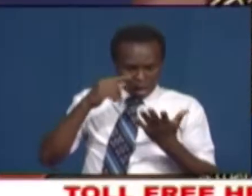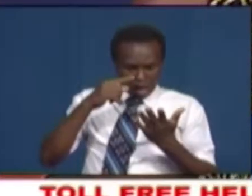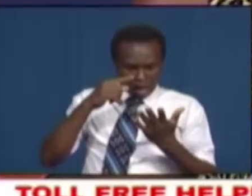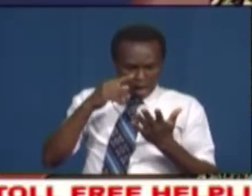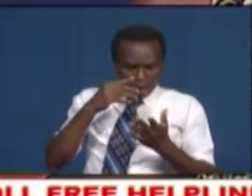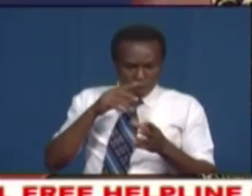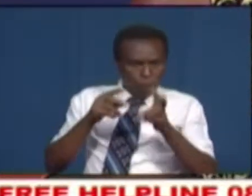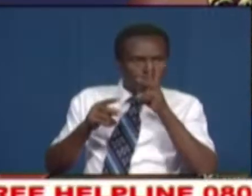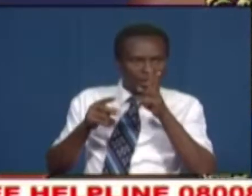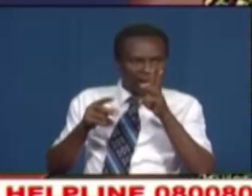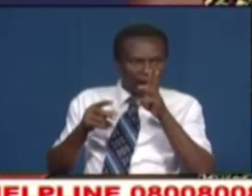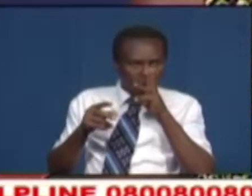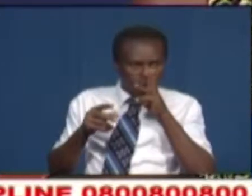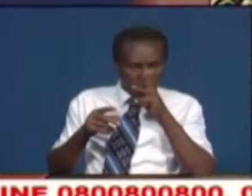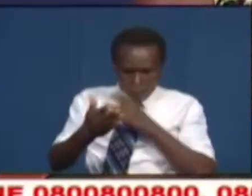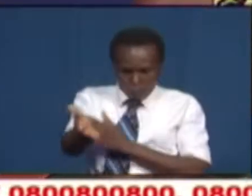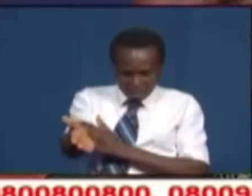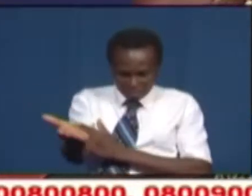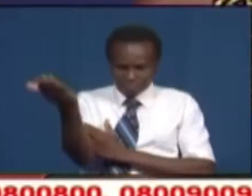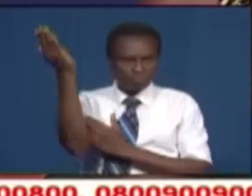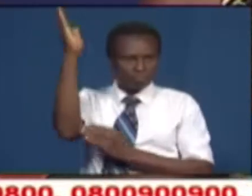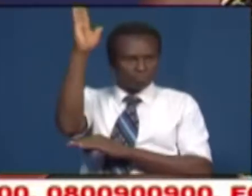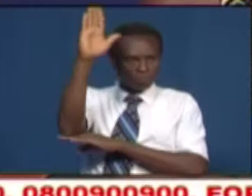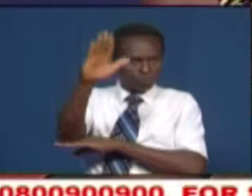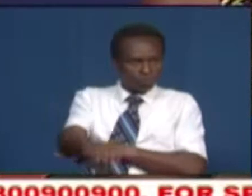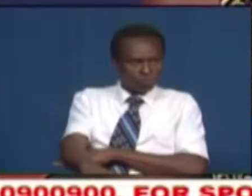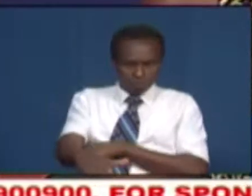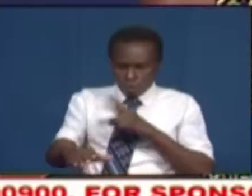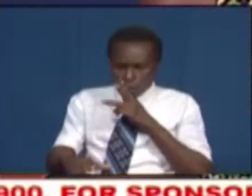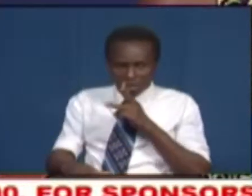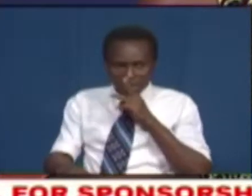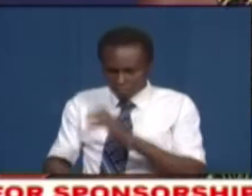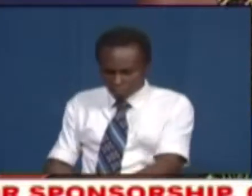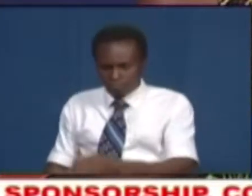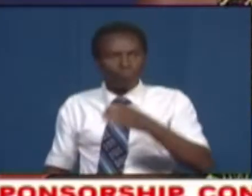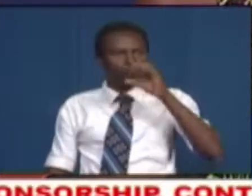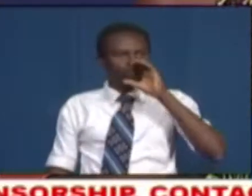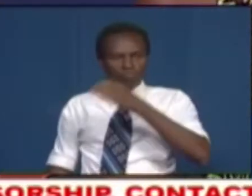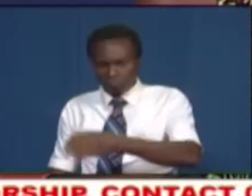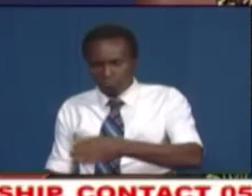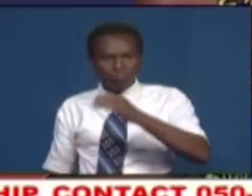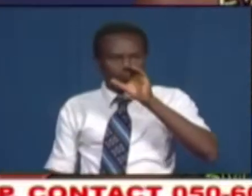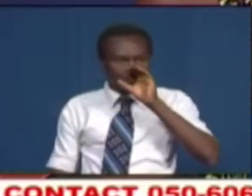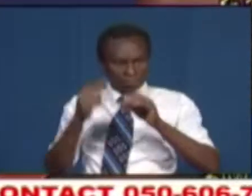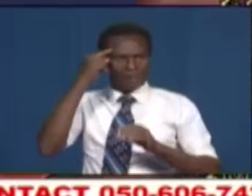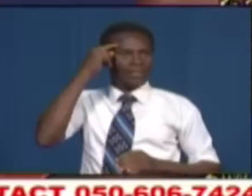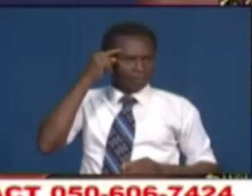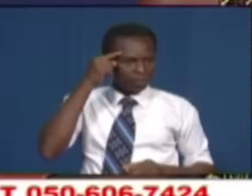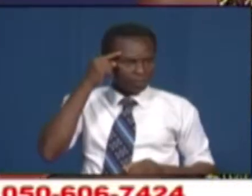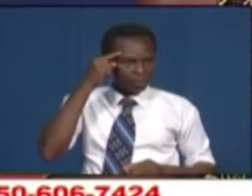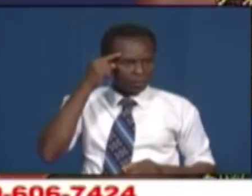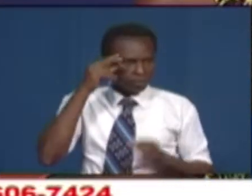for a day, and then what I think I would get from each meal I take. So